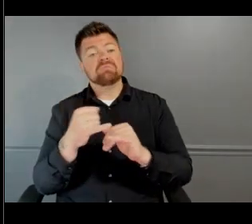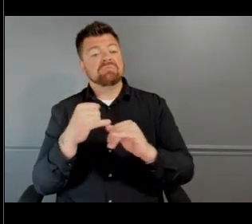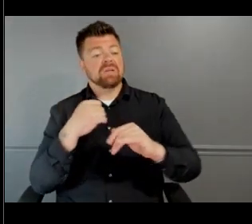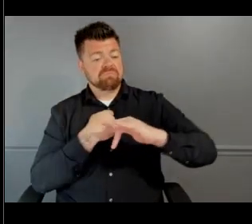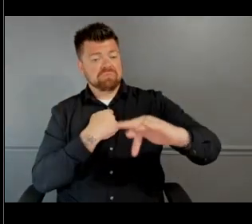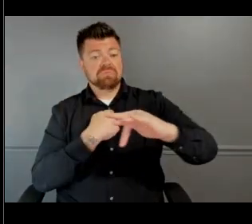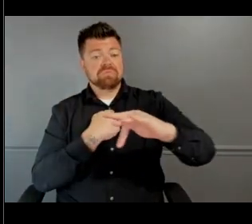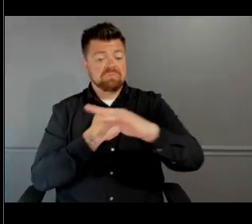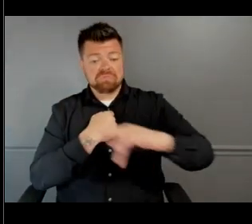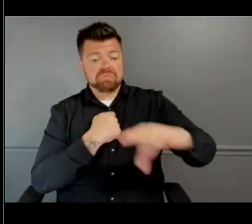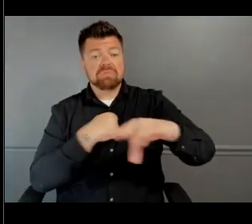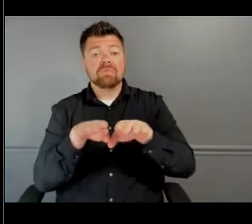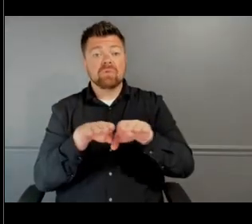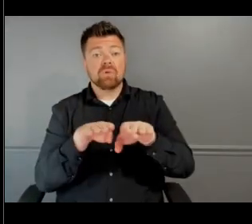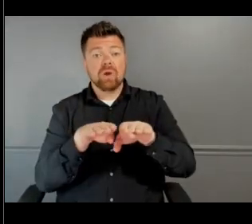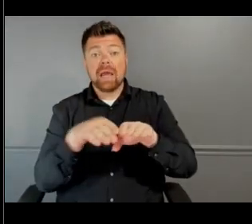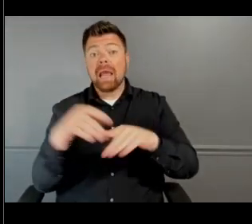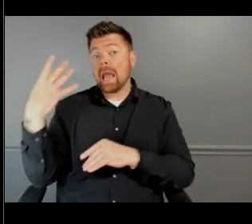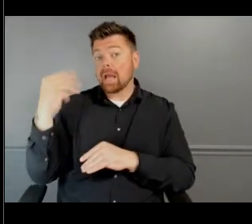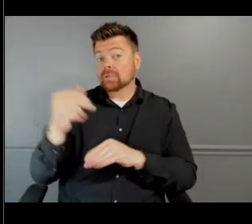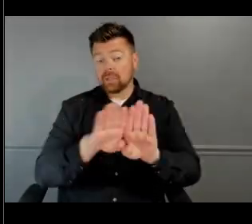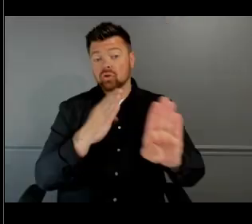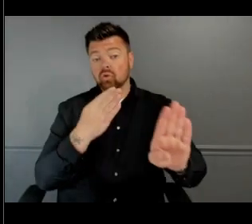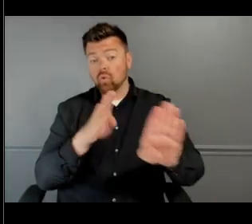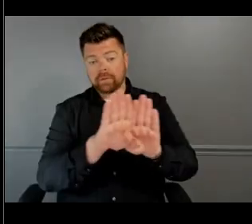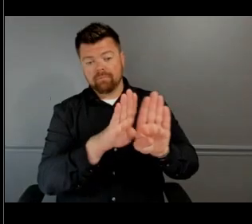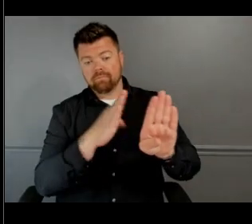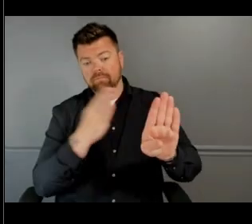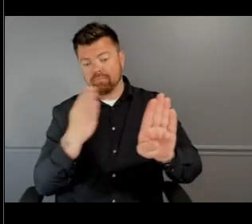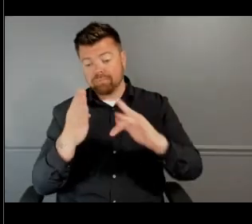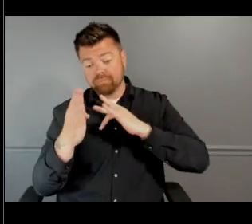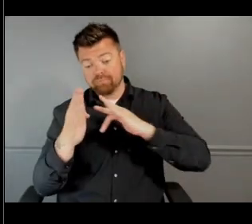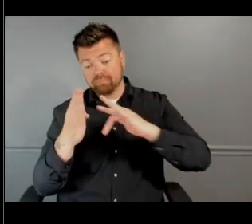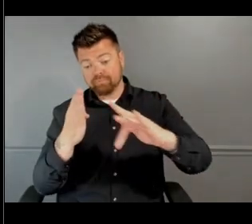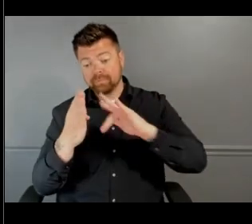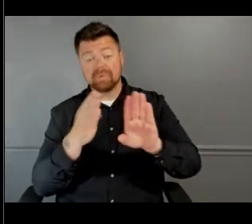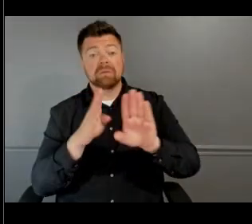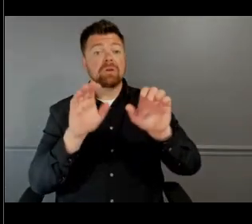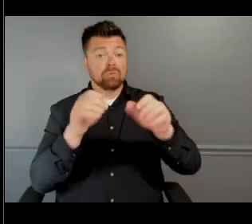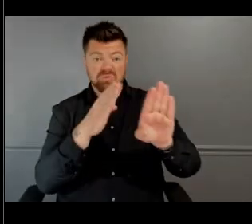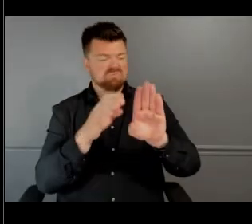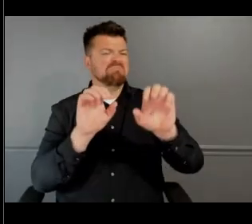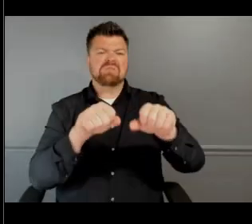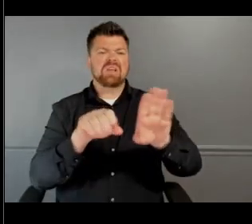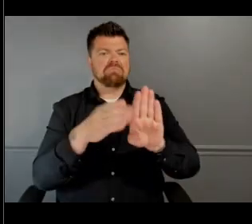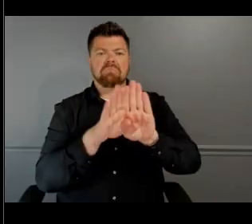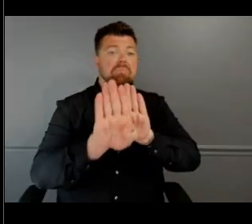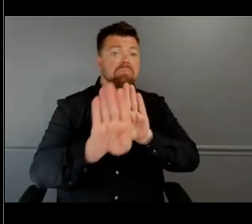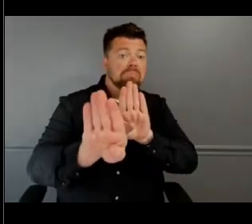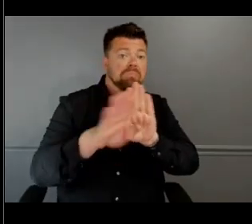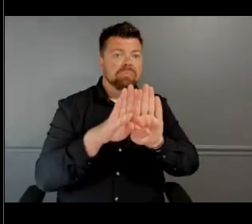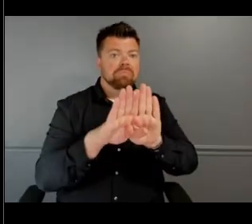space outside the door swing. Now, the door can swing in or out, that does not matter.